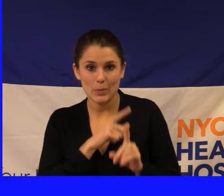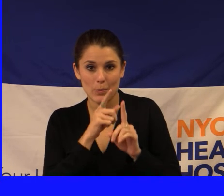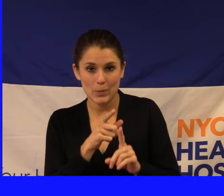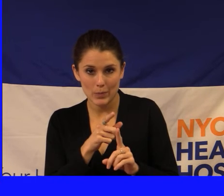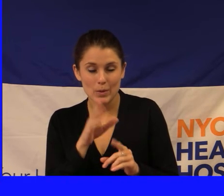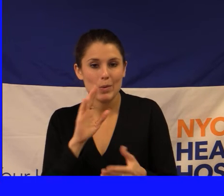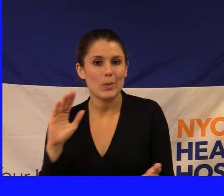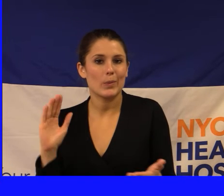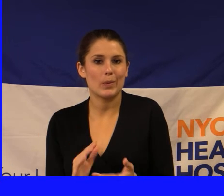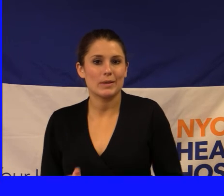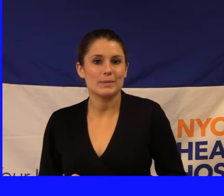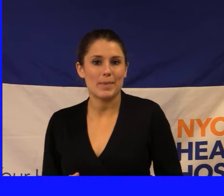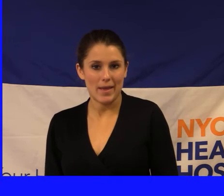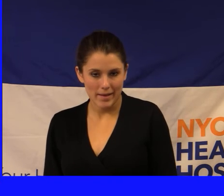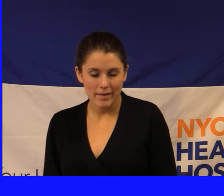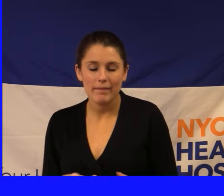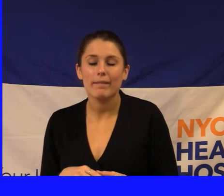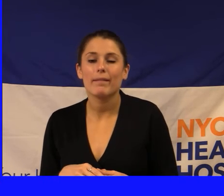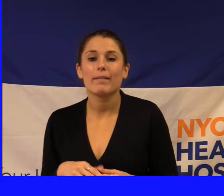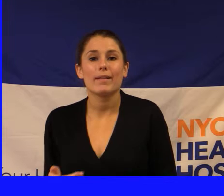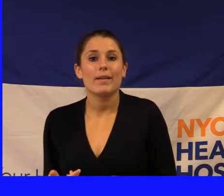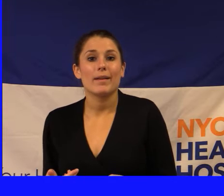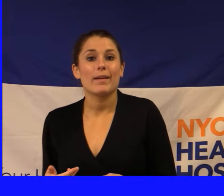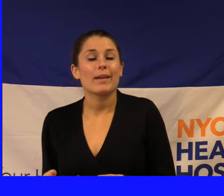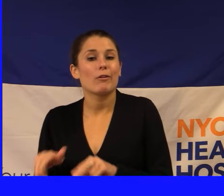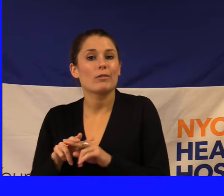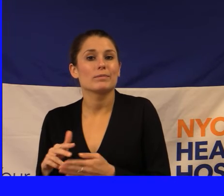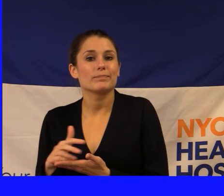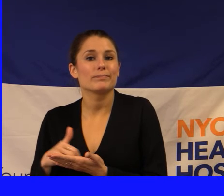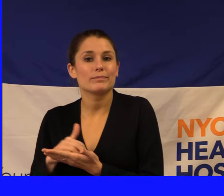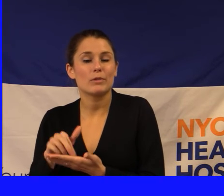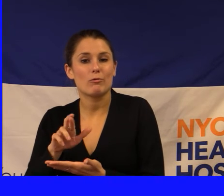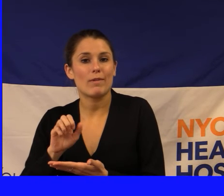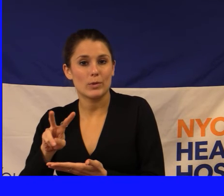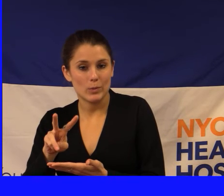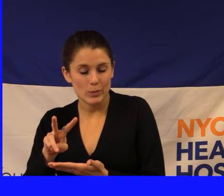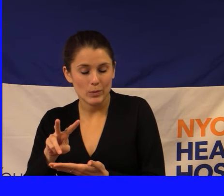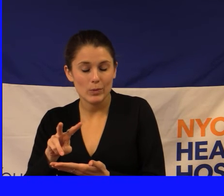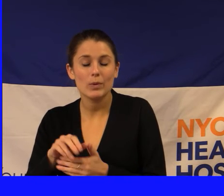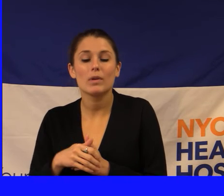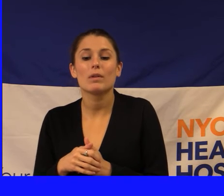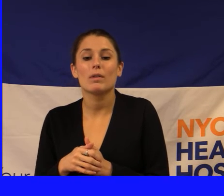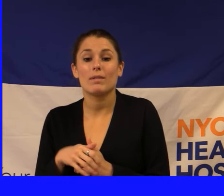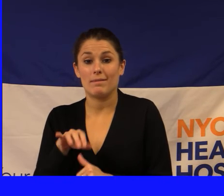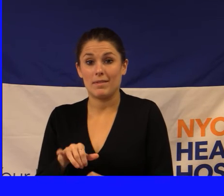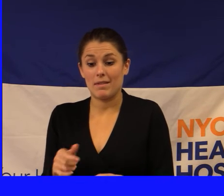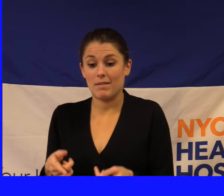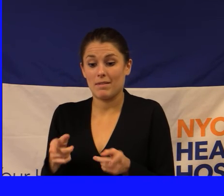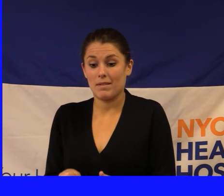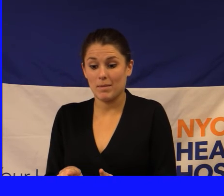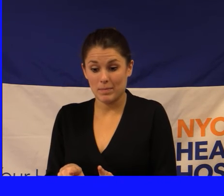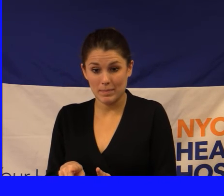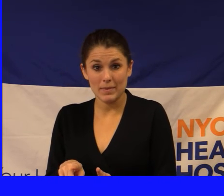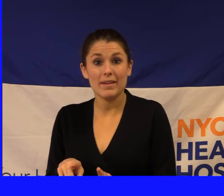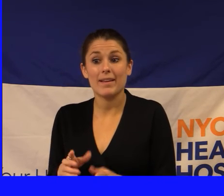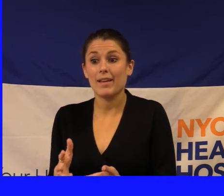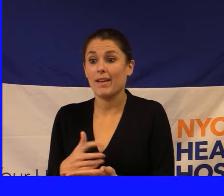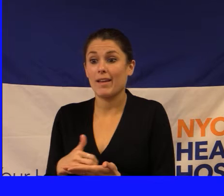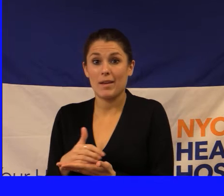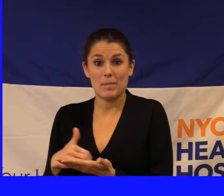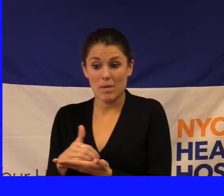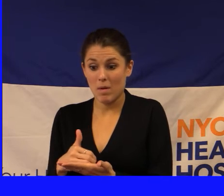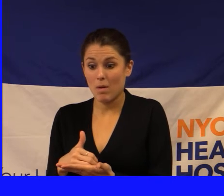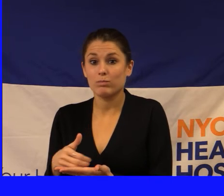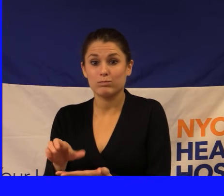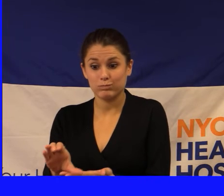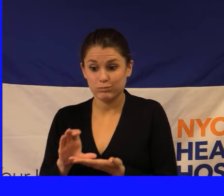decrease expenditures and we will increase our revenue. Once we do that, we can then feed the increased revenue back